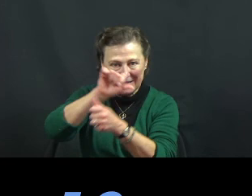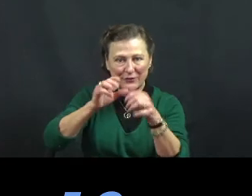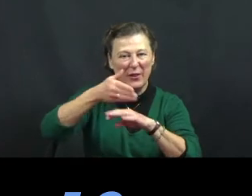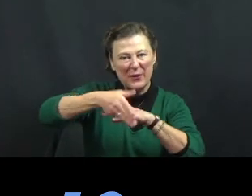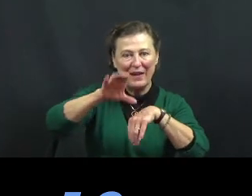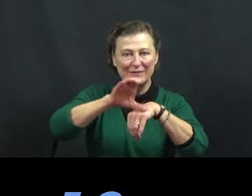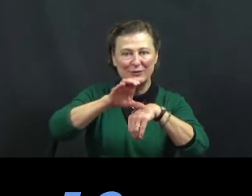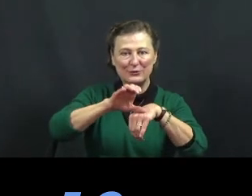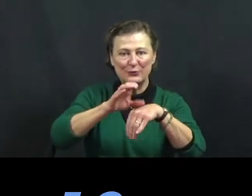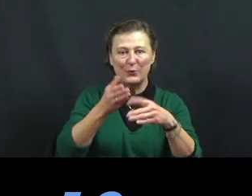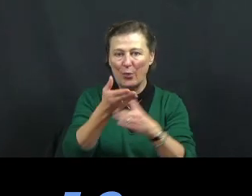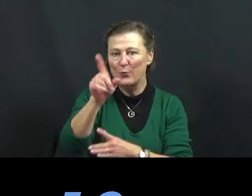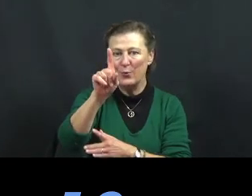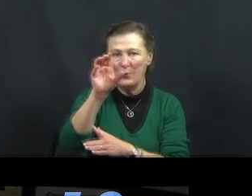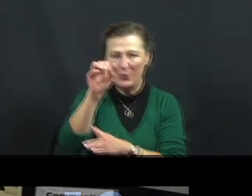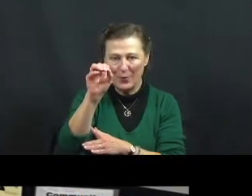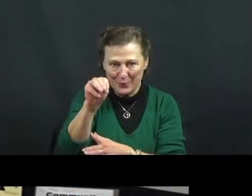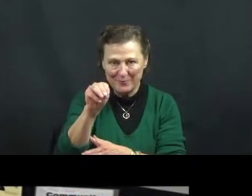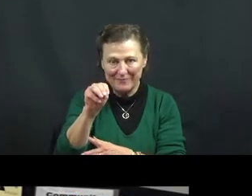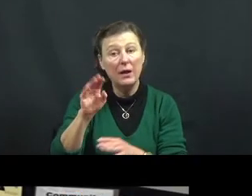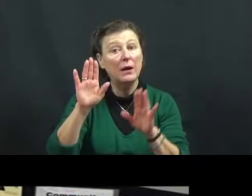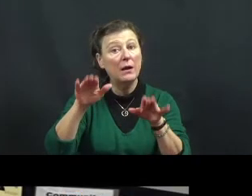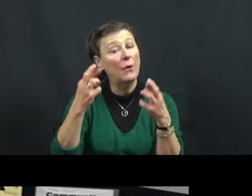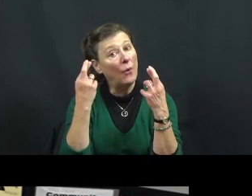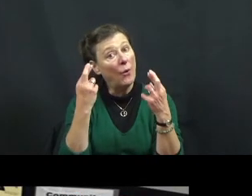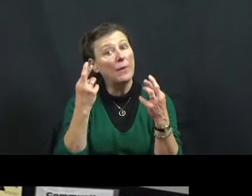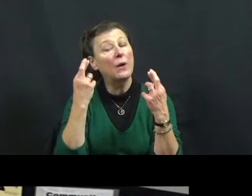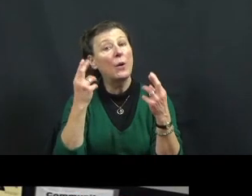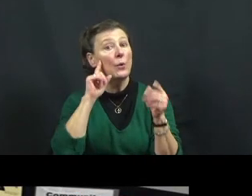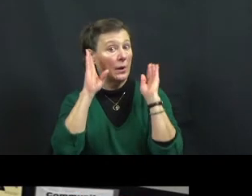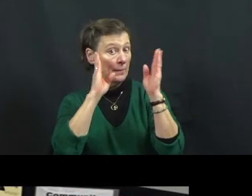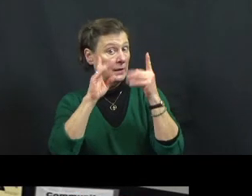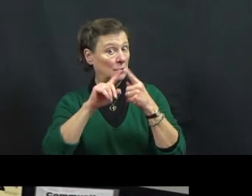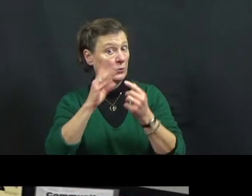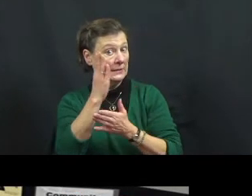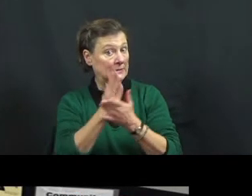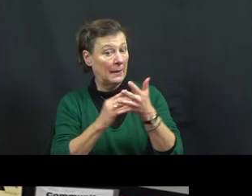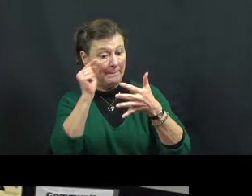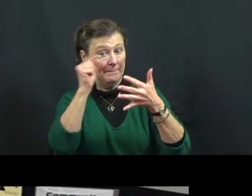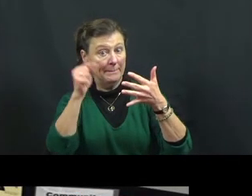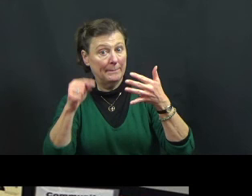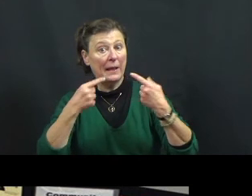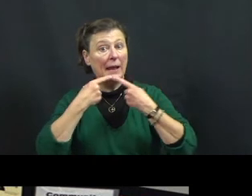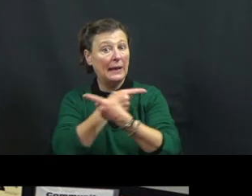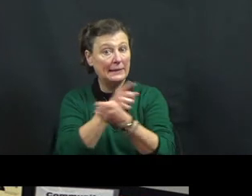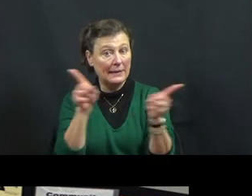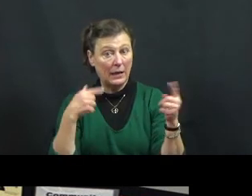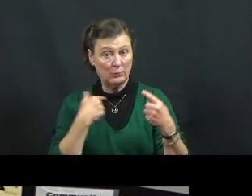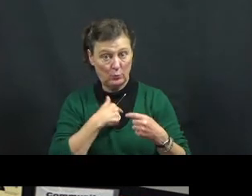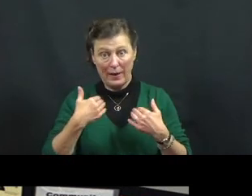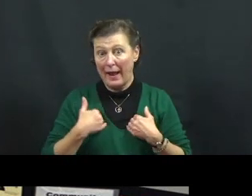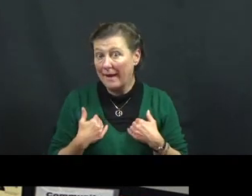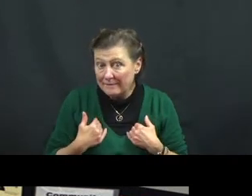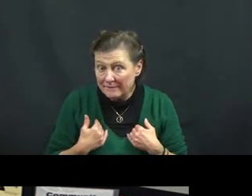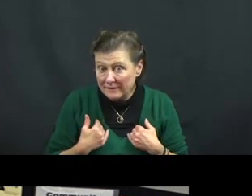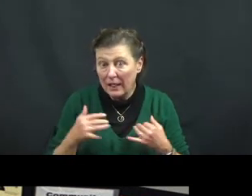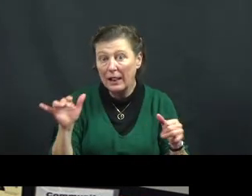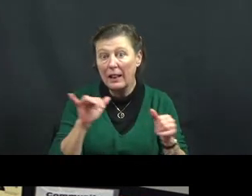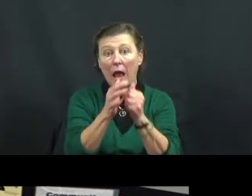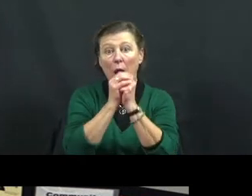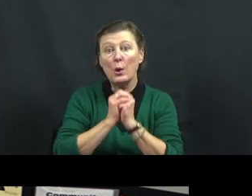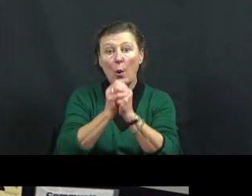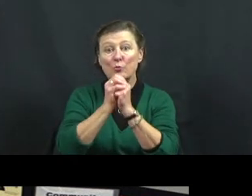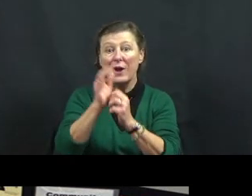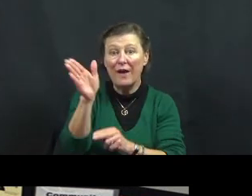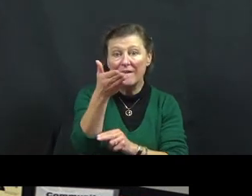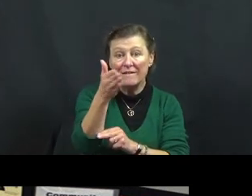today. I hope you'll do that. I'll also hope you'll pay attention to some of the announcements that we have, like the prayer flags for